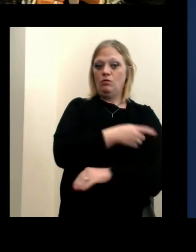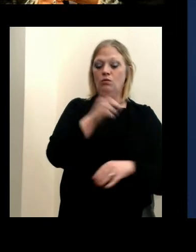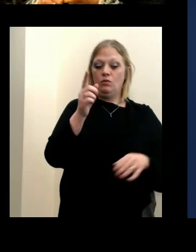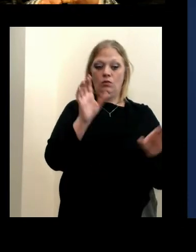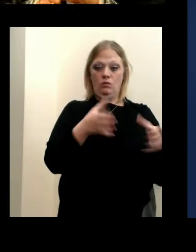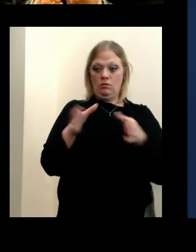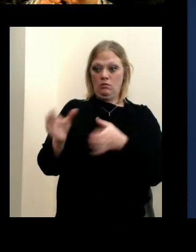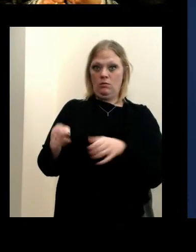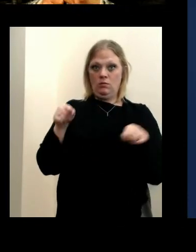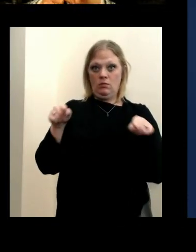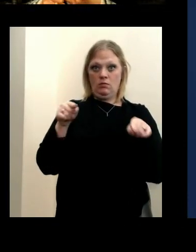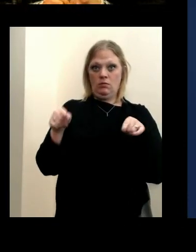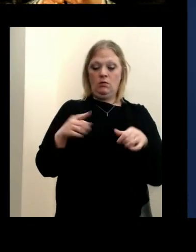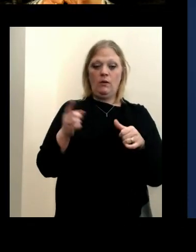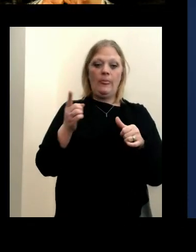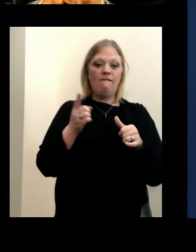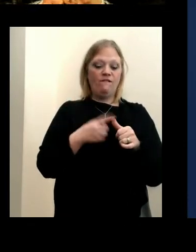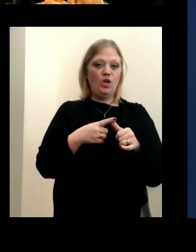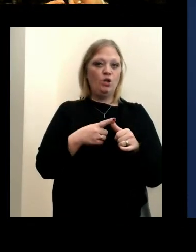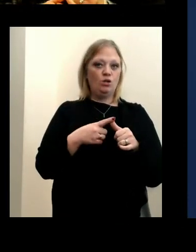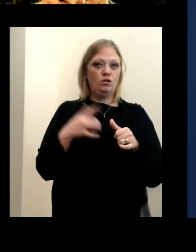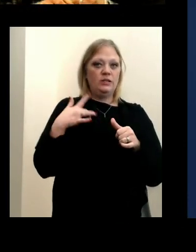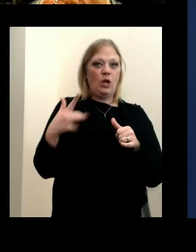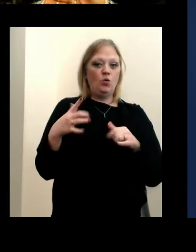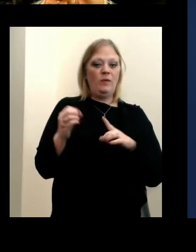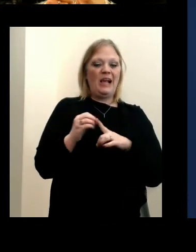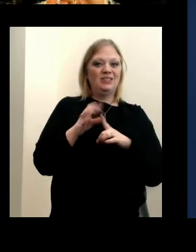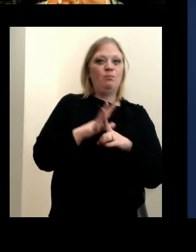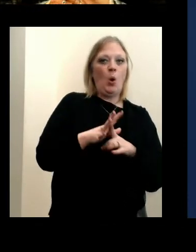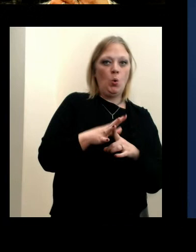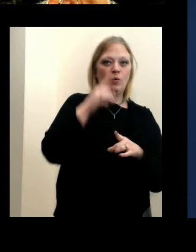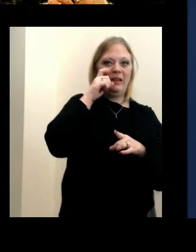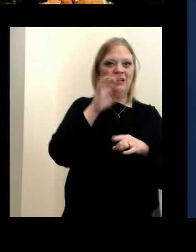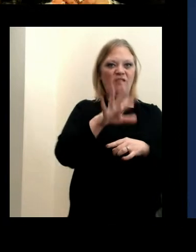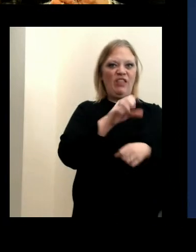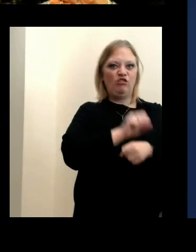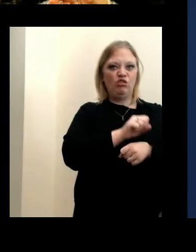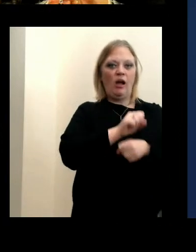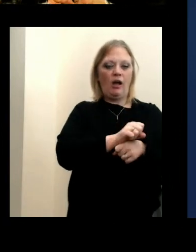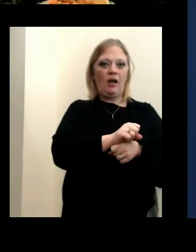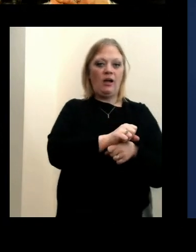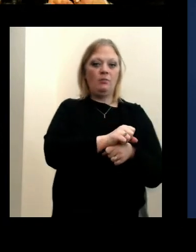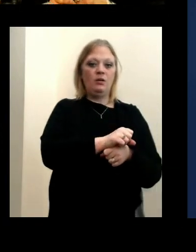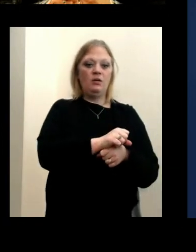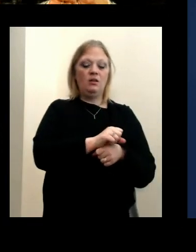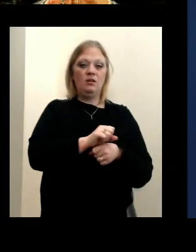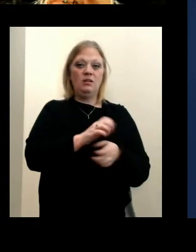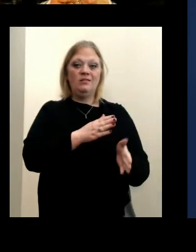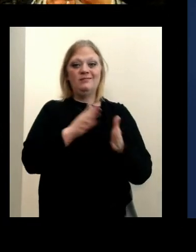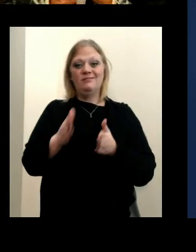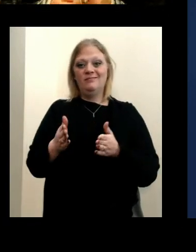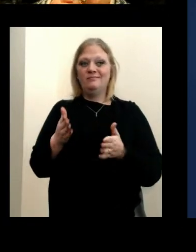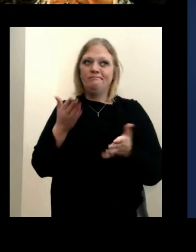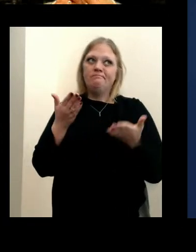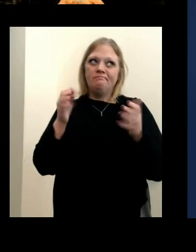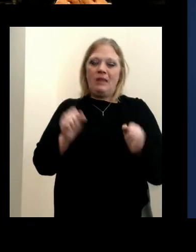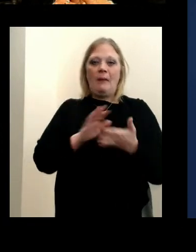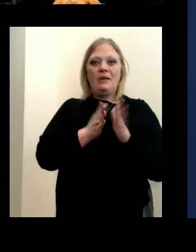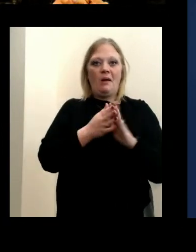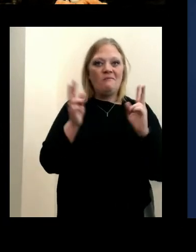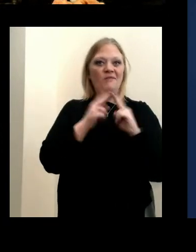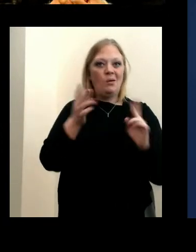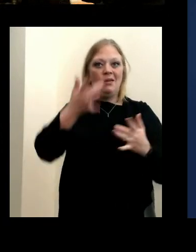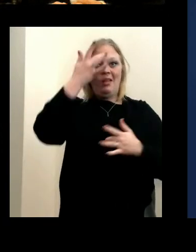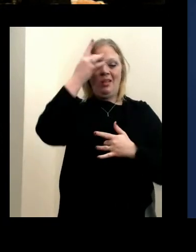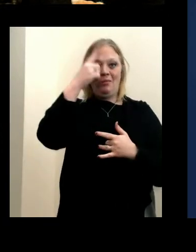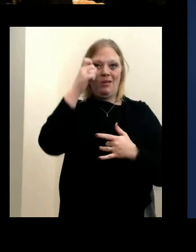first most likely to be exposed because of their jobs, and then two, most likely to become very ill because of their age, and those are people